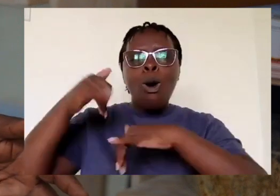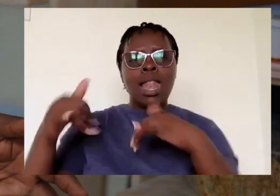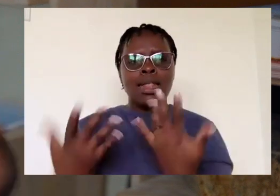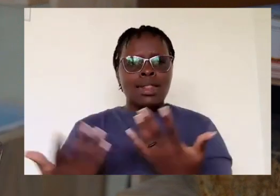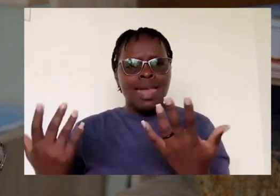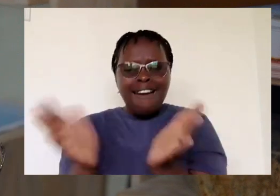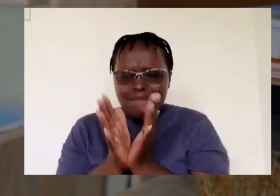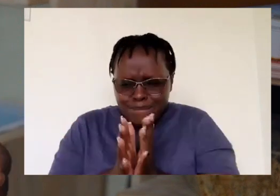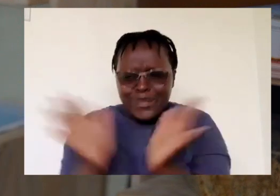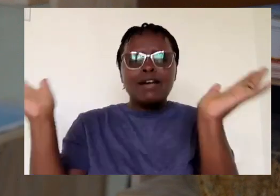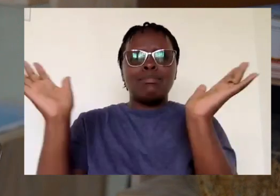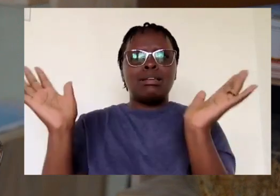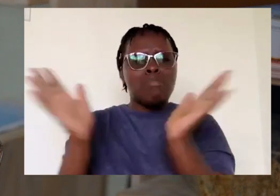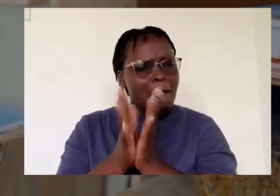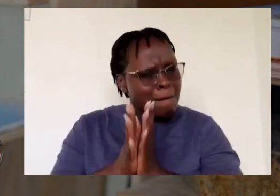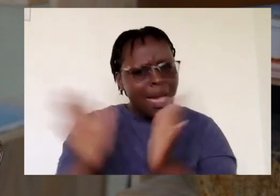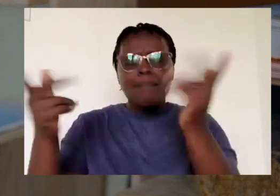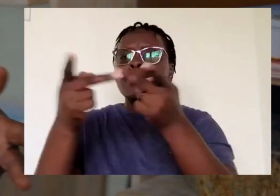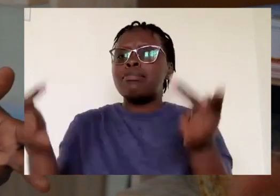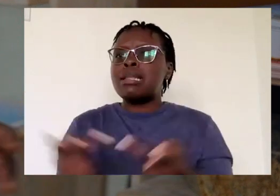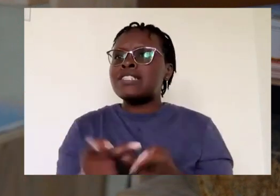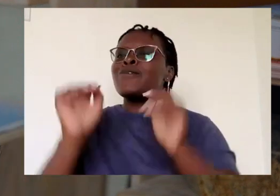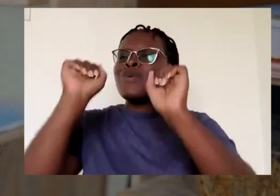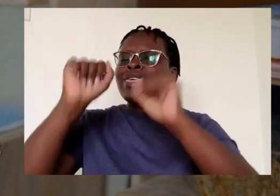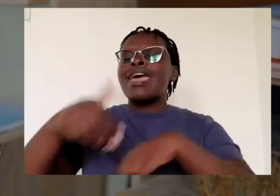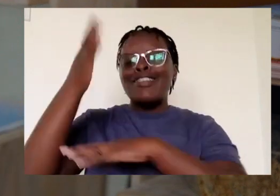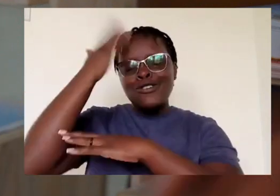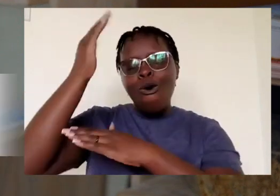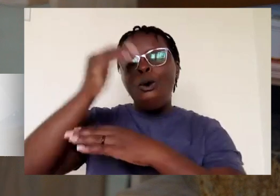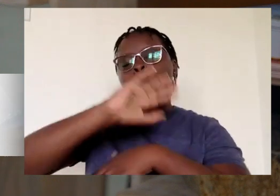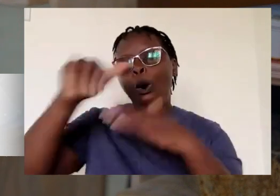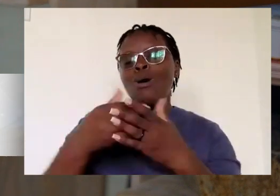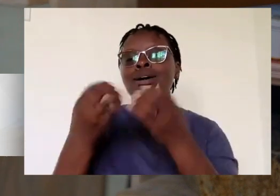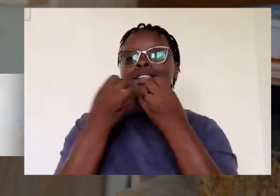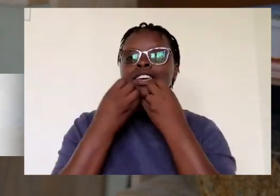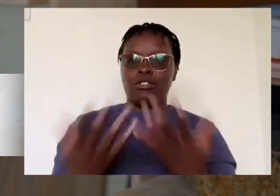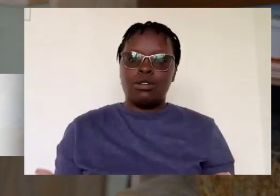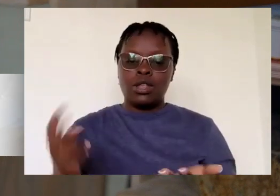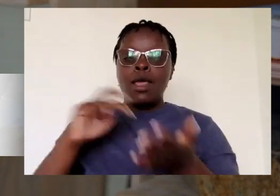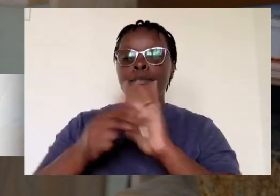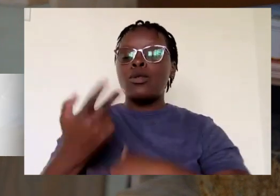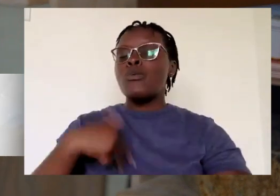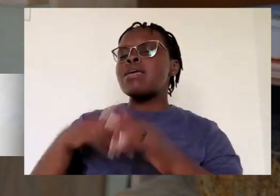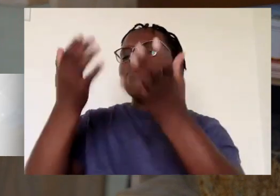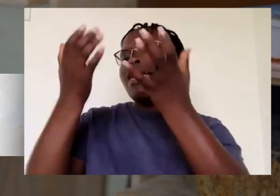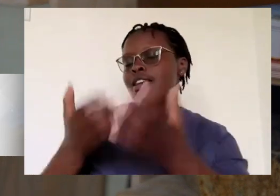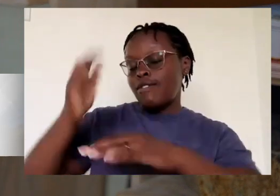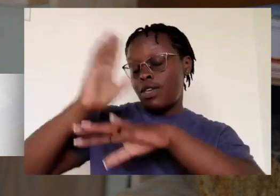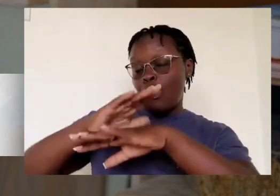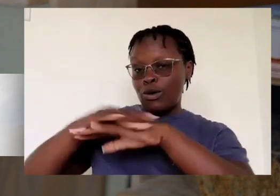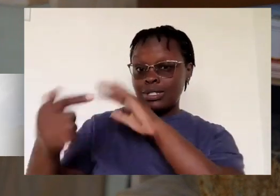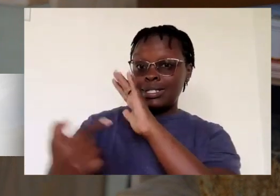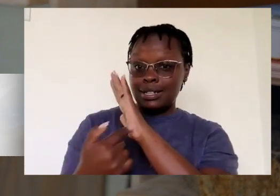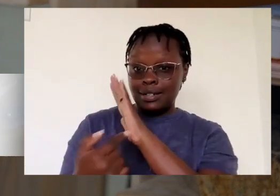nemis.education.go.ke, and then there's a public portal for, getting to know of some of the institutions around us. So we are heavy on tech,